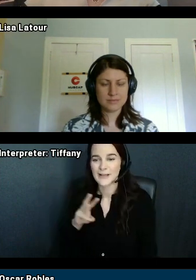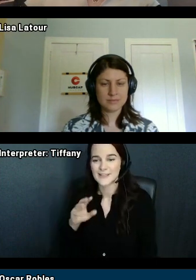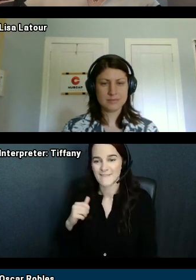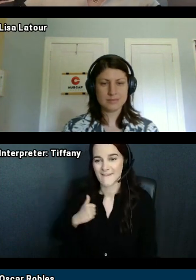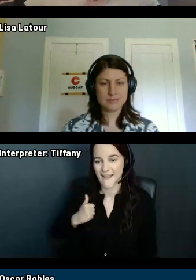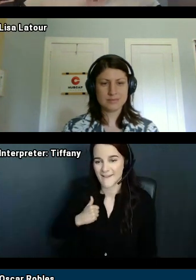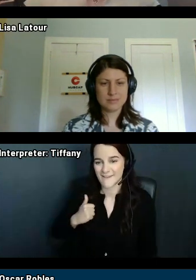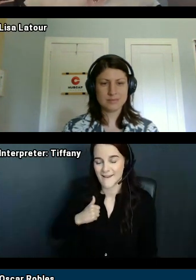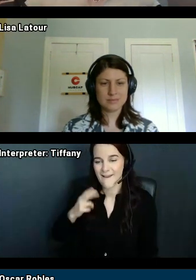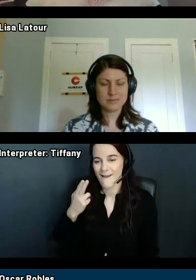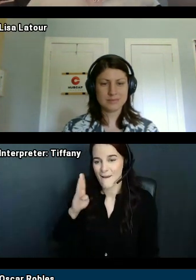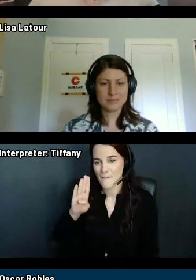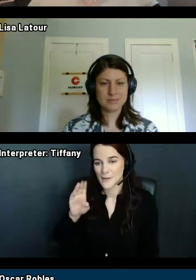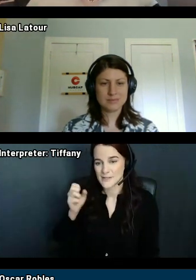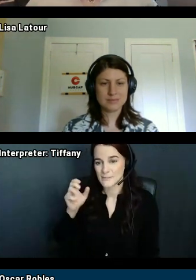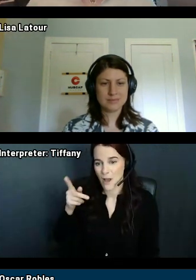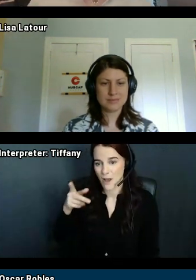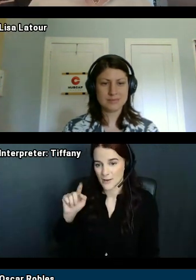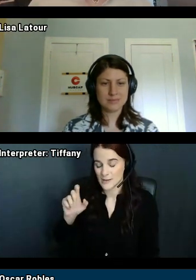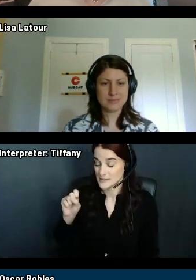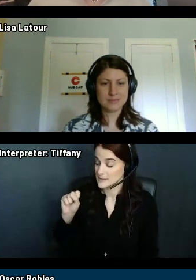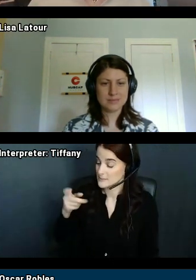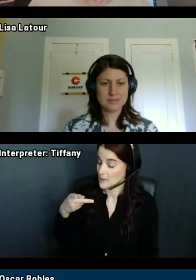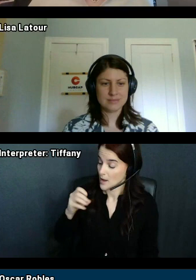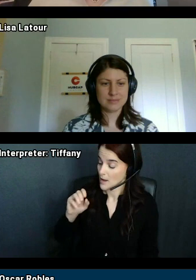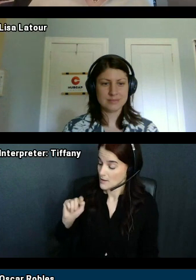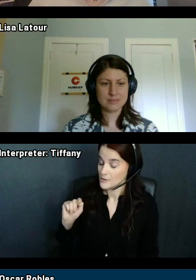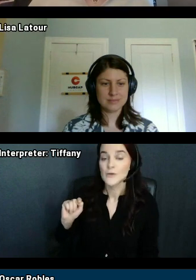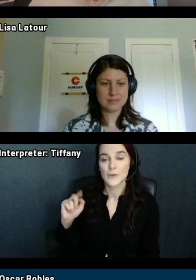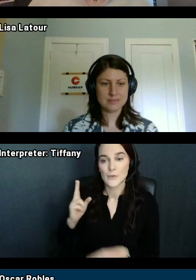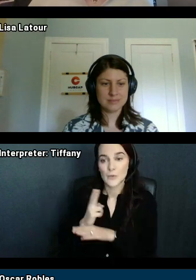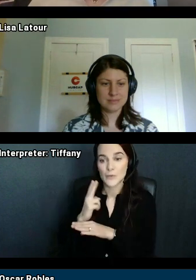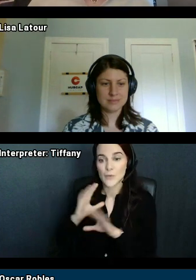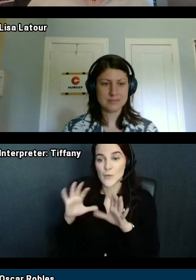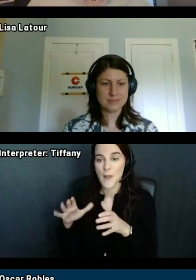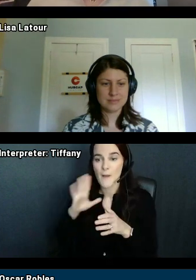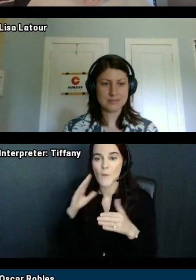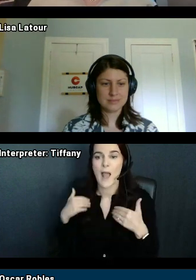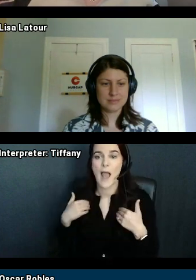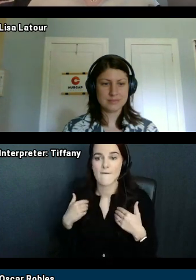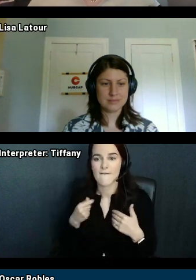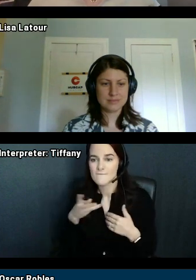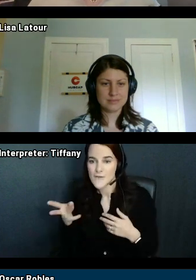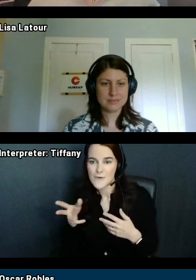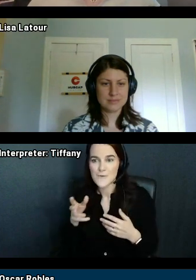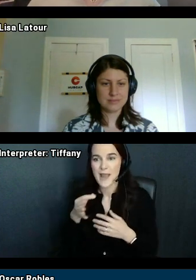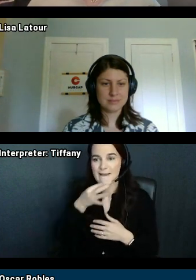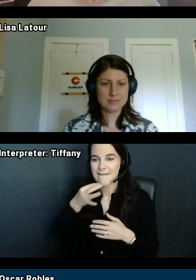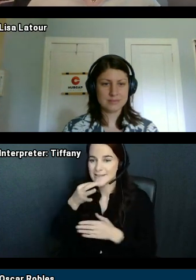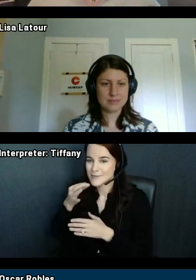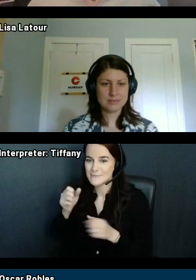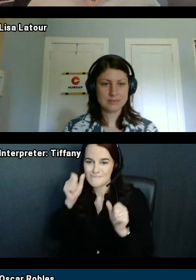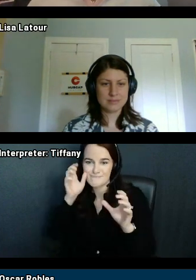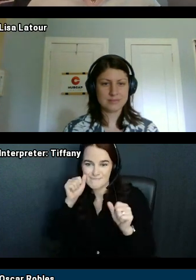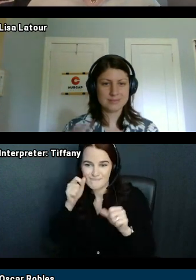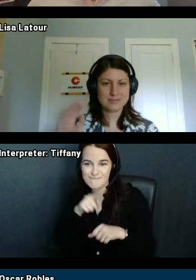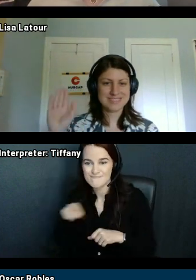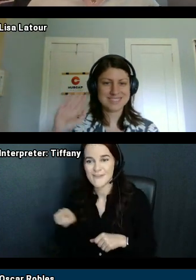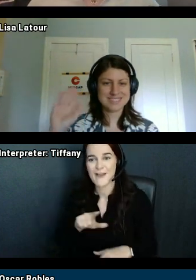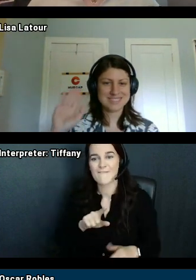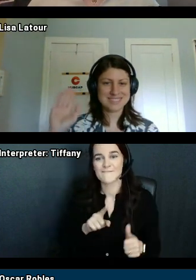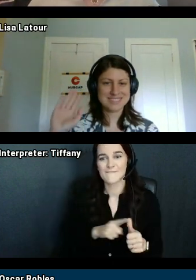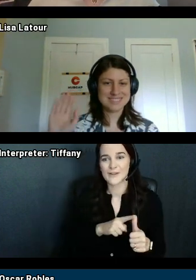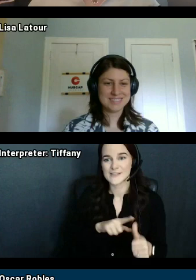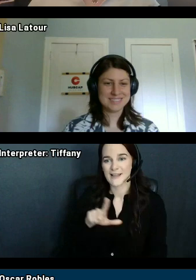group. But today you're going to be hearing from a pair of amazing experts. The first is Lisa Latour, who is the